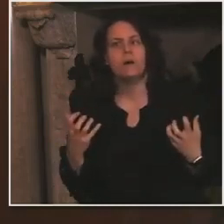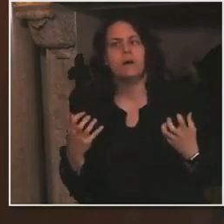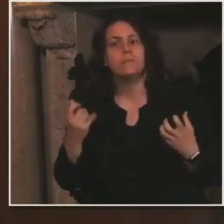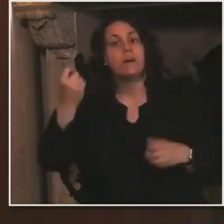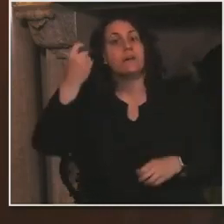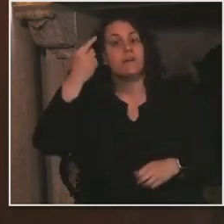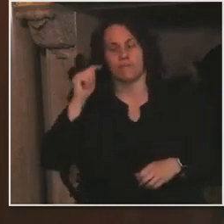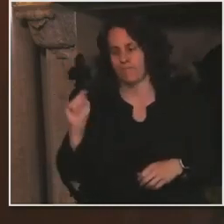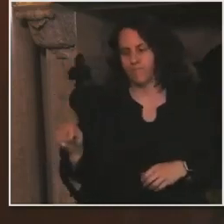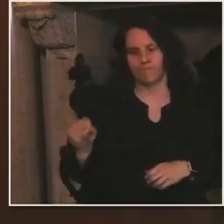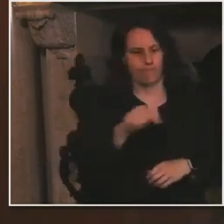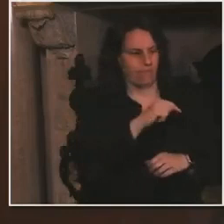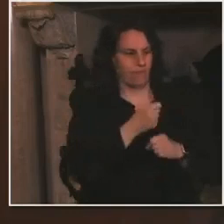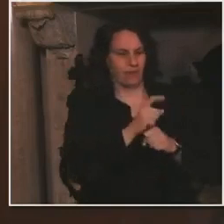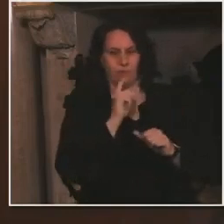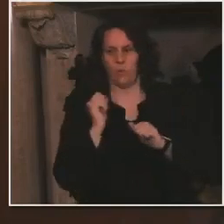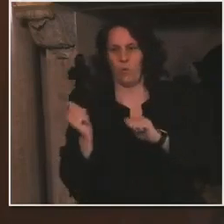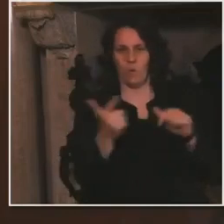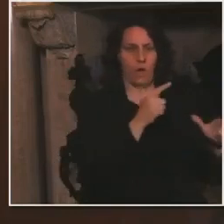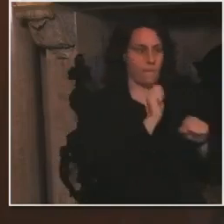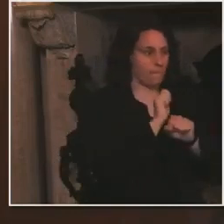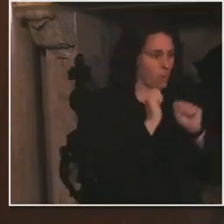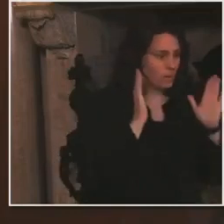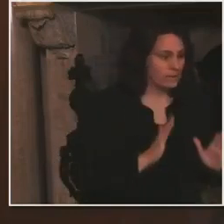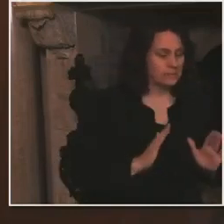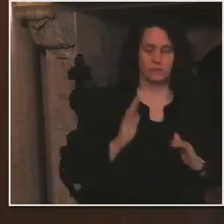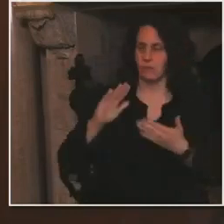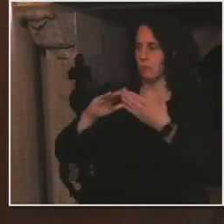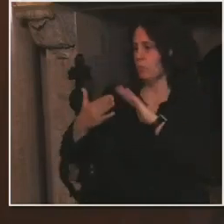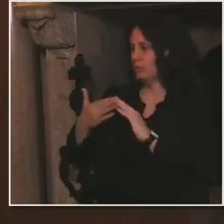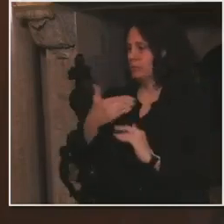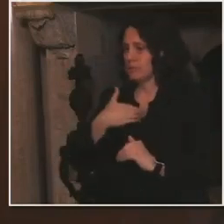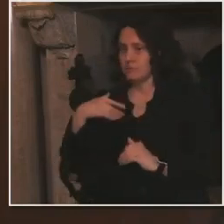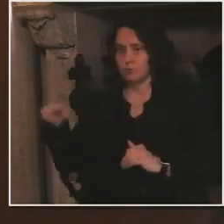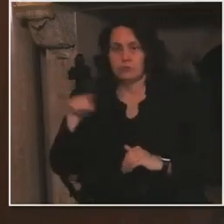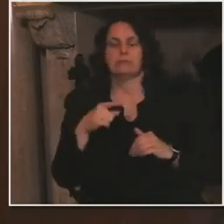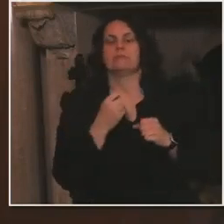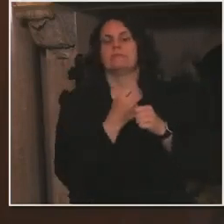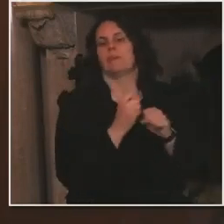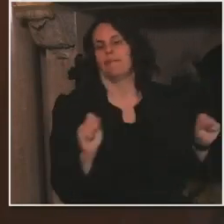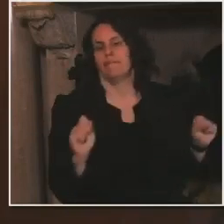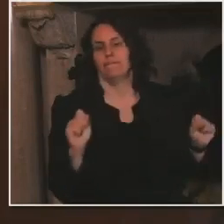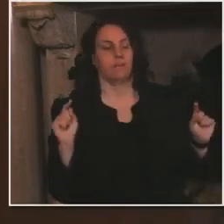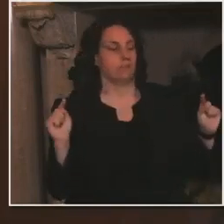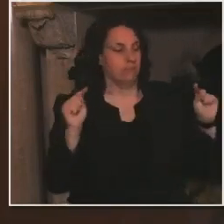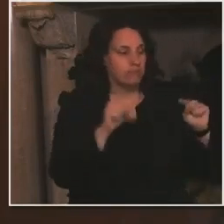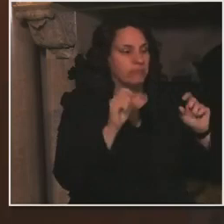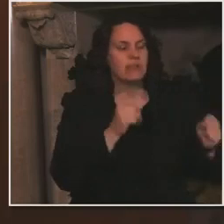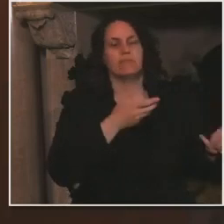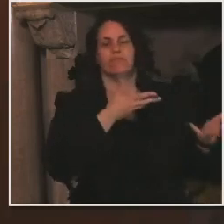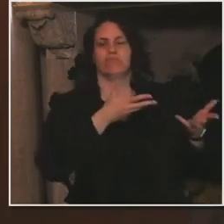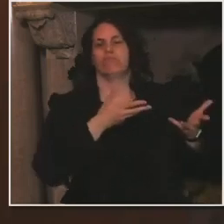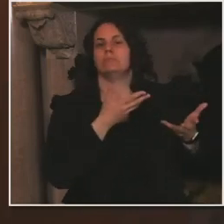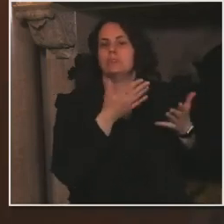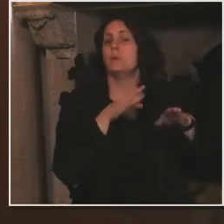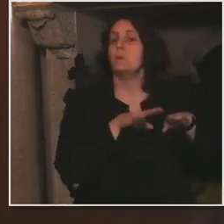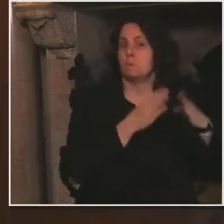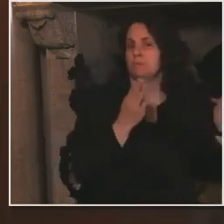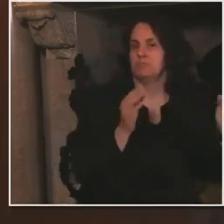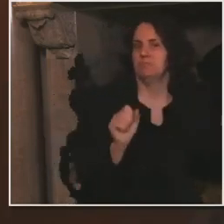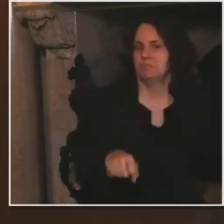can stay safe while supporting our local businesses. That means we still want those operations to be able to be performed